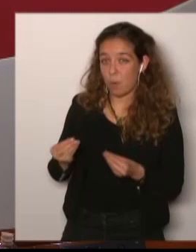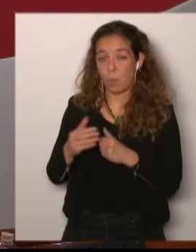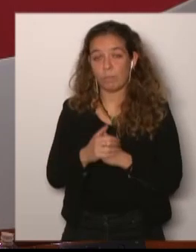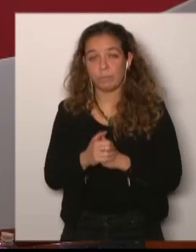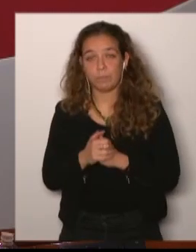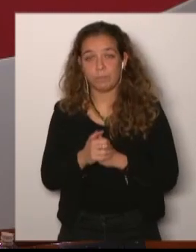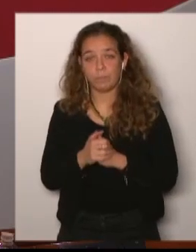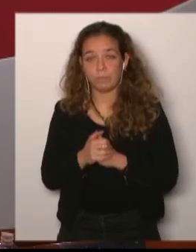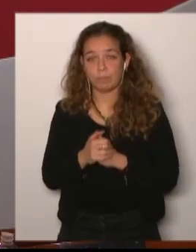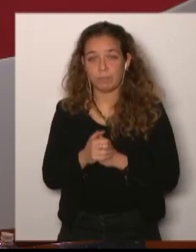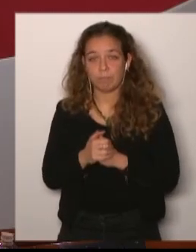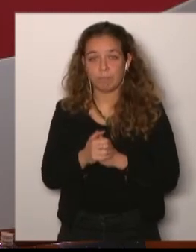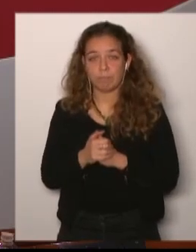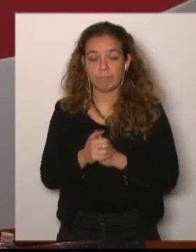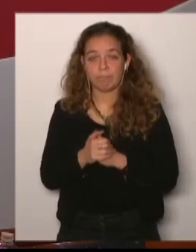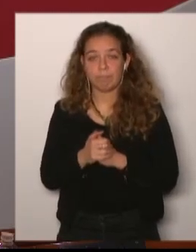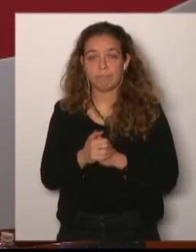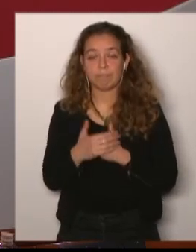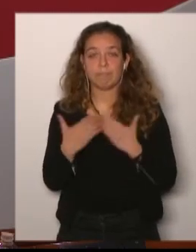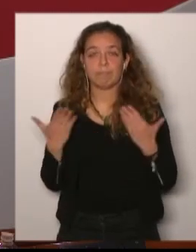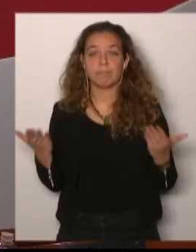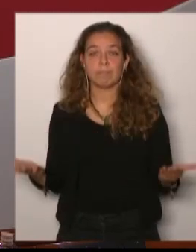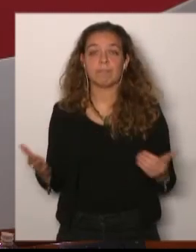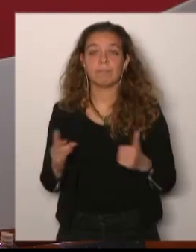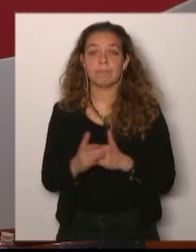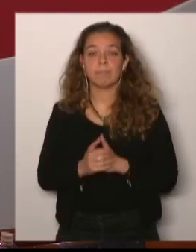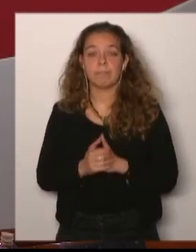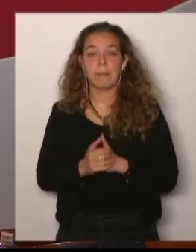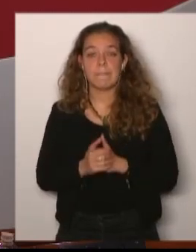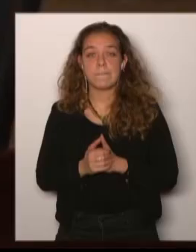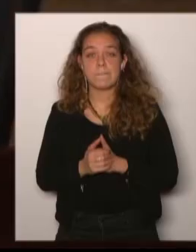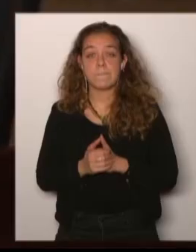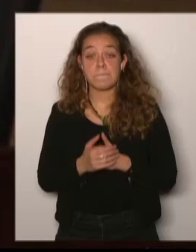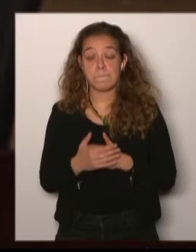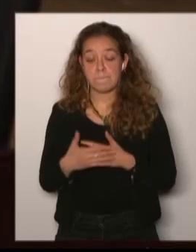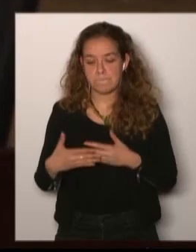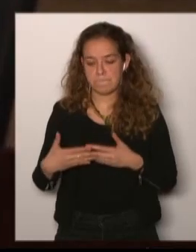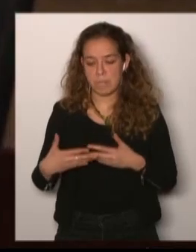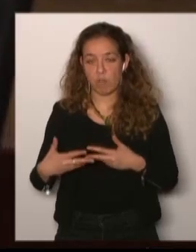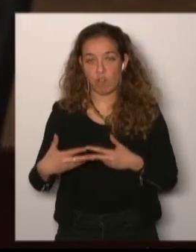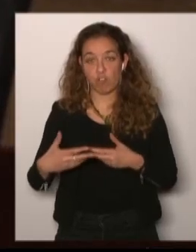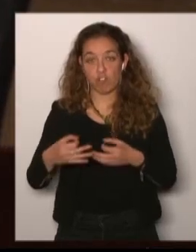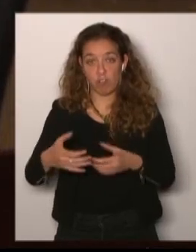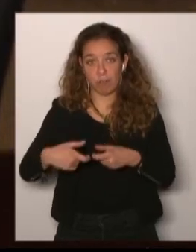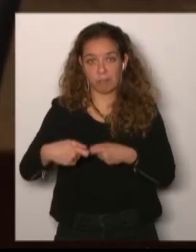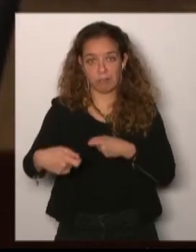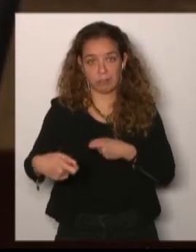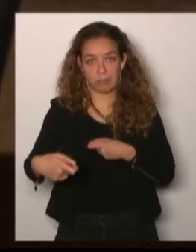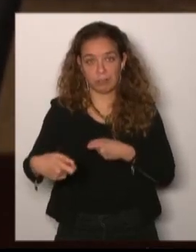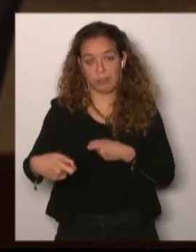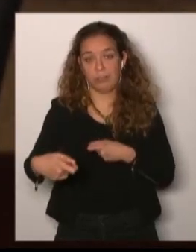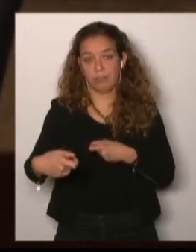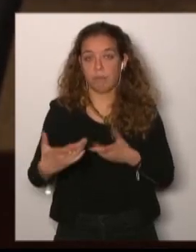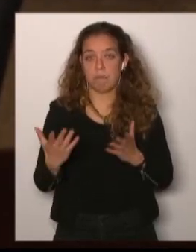In the remaining time, I will leave much of the time to the audience for questions to you. Yet, I just would like